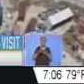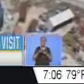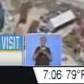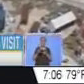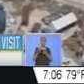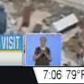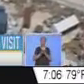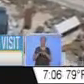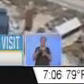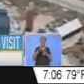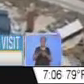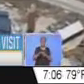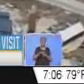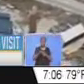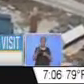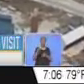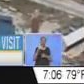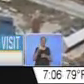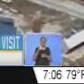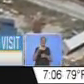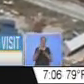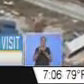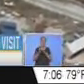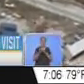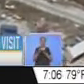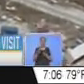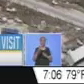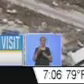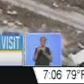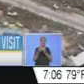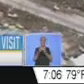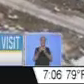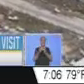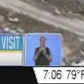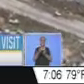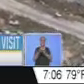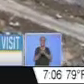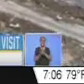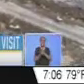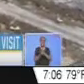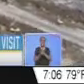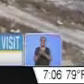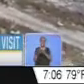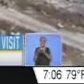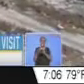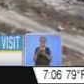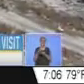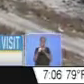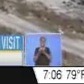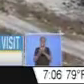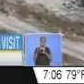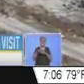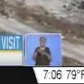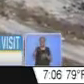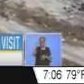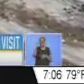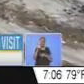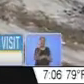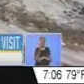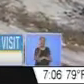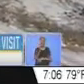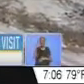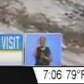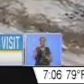and Hopetown. In Blackwood, in North Abaco, the government has secured